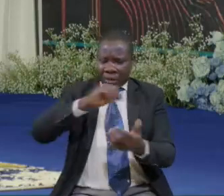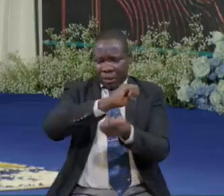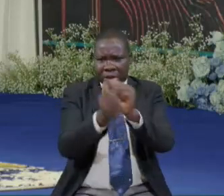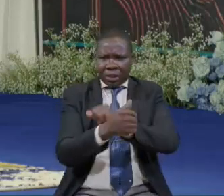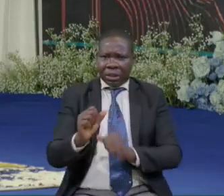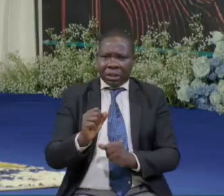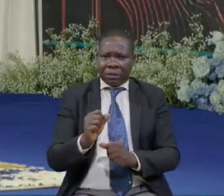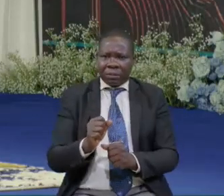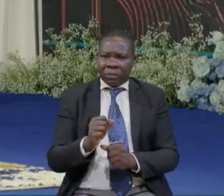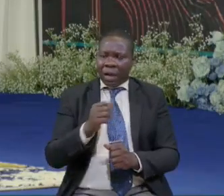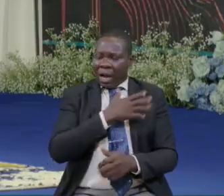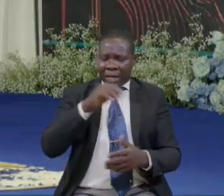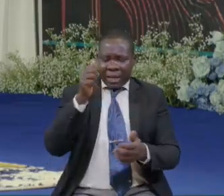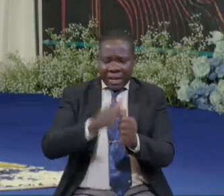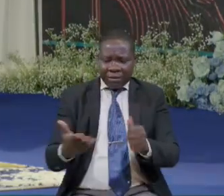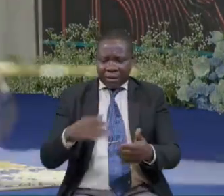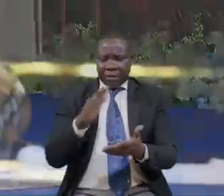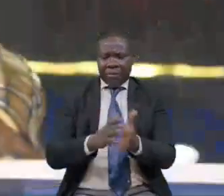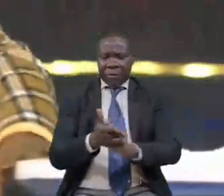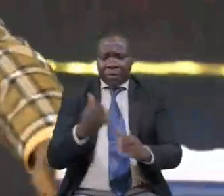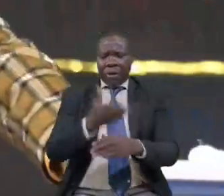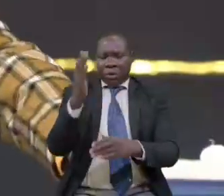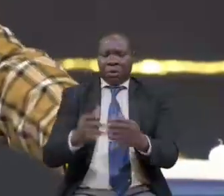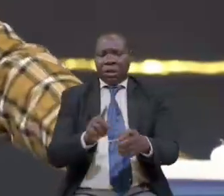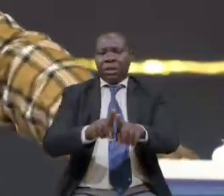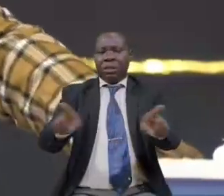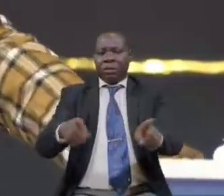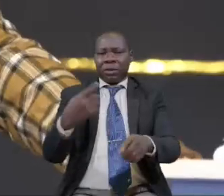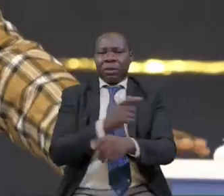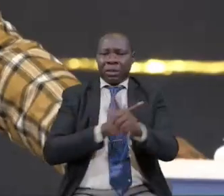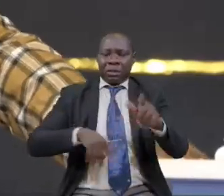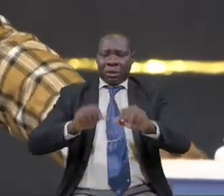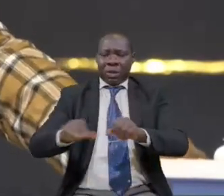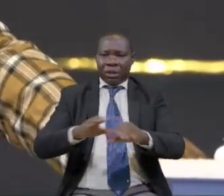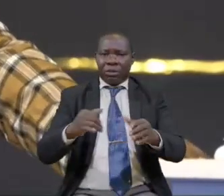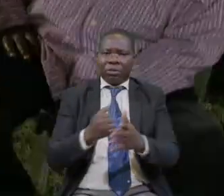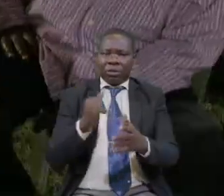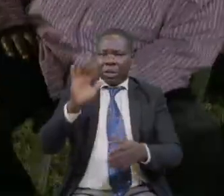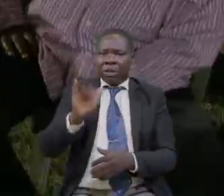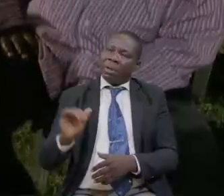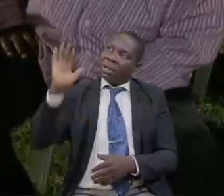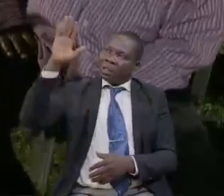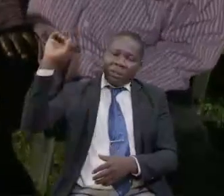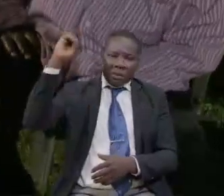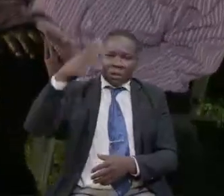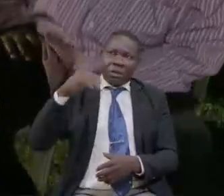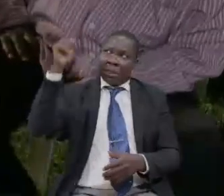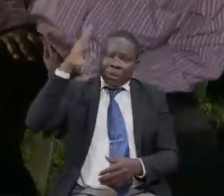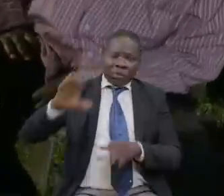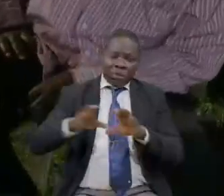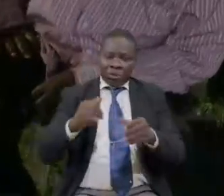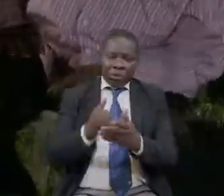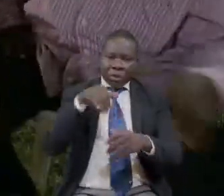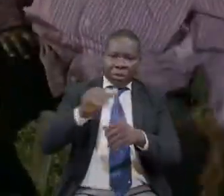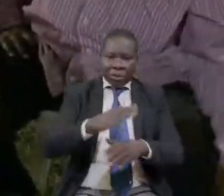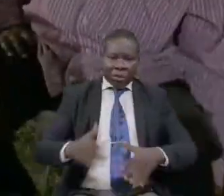becomes totally different. The Lord can do it by his grace. He'll do it in your life today. I